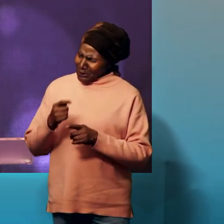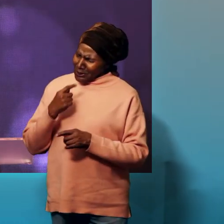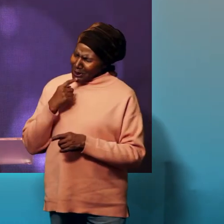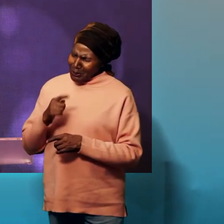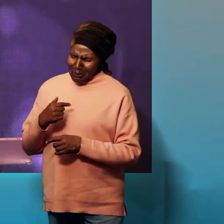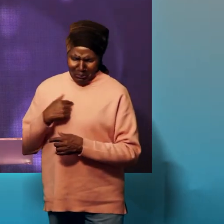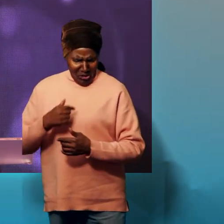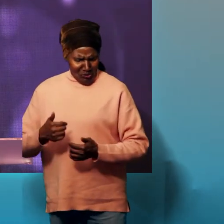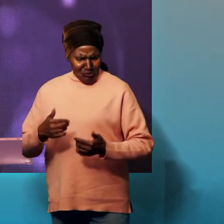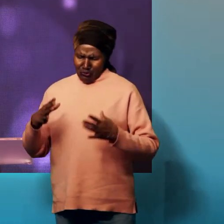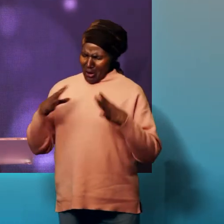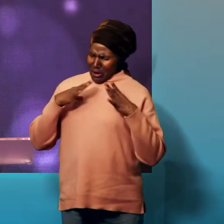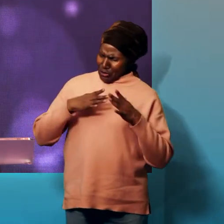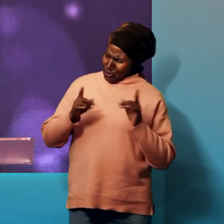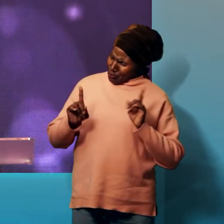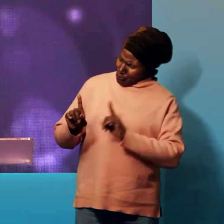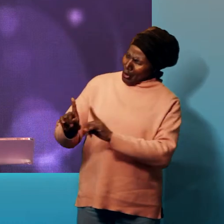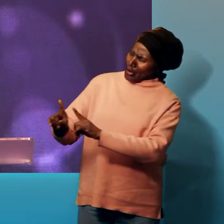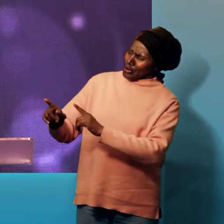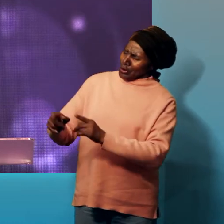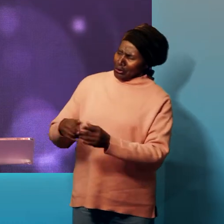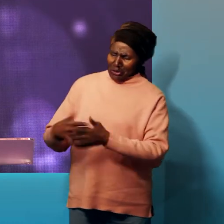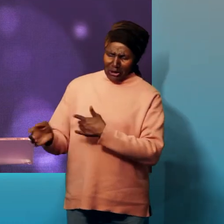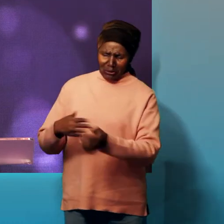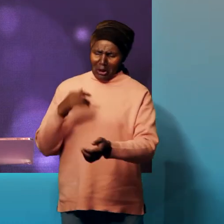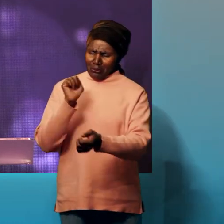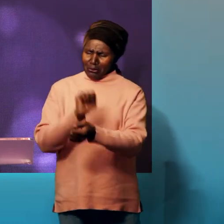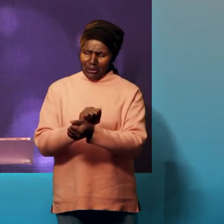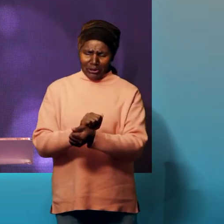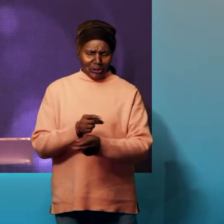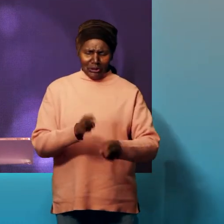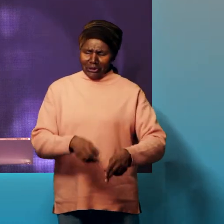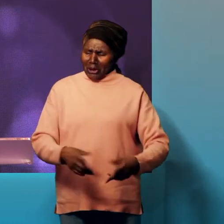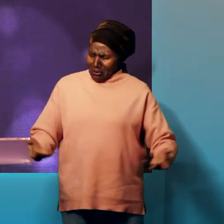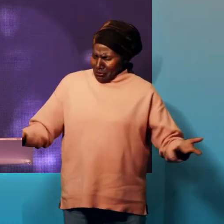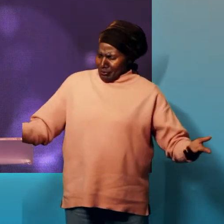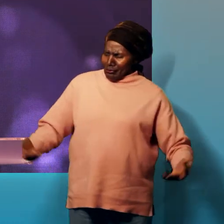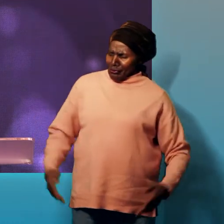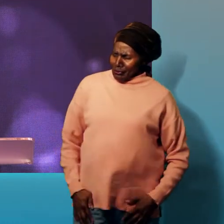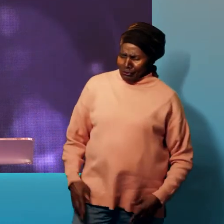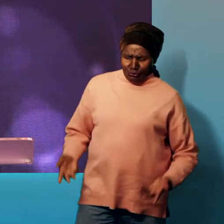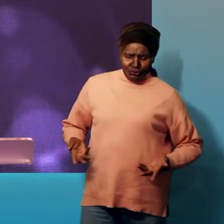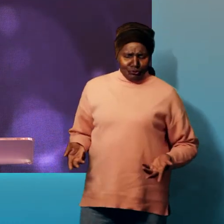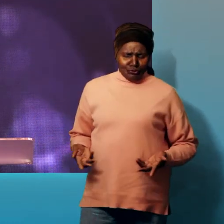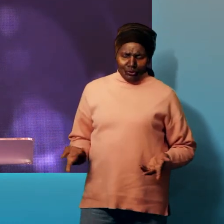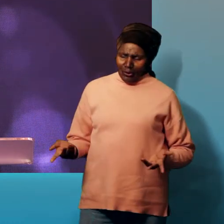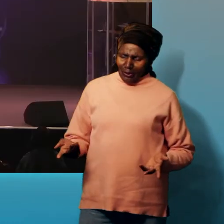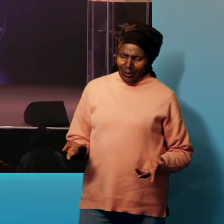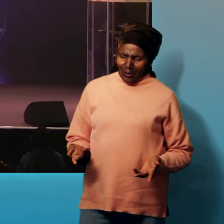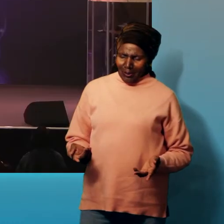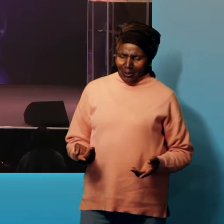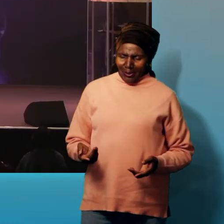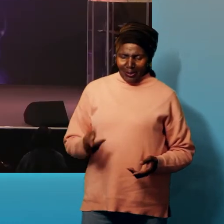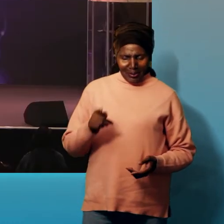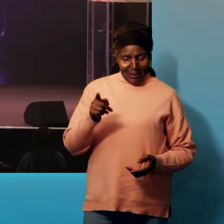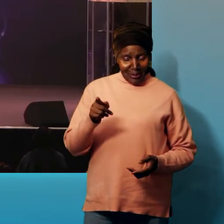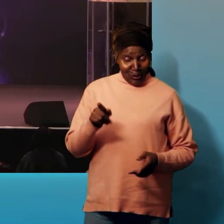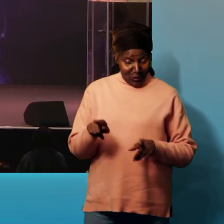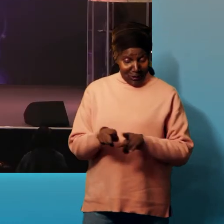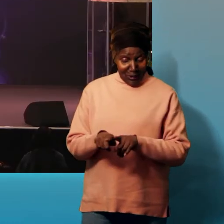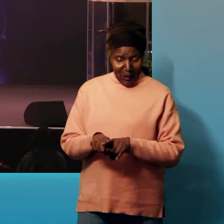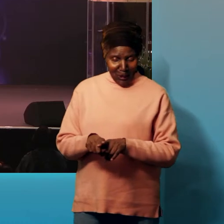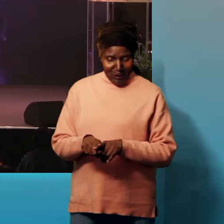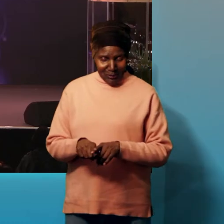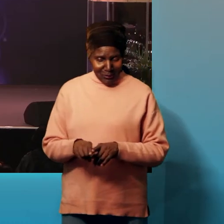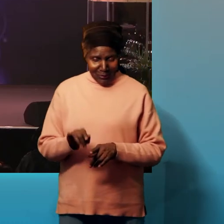I am ready to go with you both to prison and to death. How many of us have those moments? On Sunday, we're like, yeah, I'm